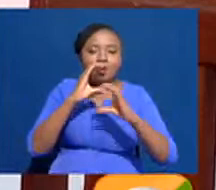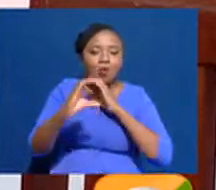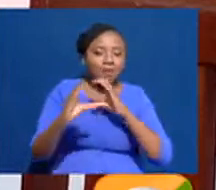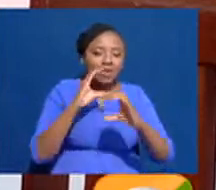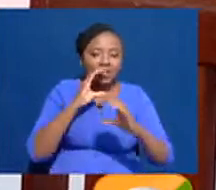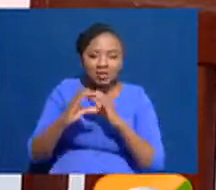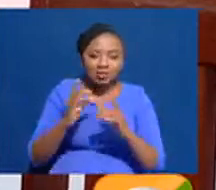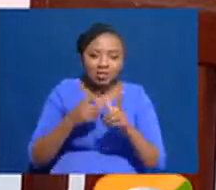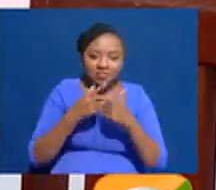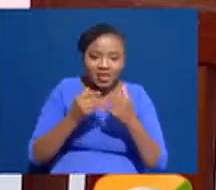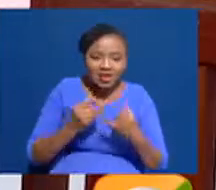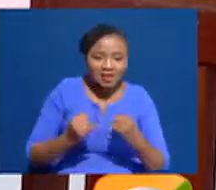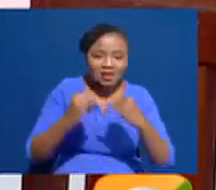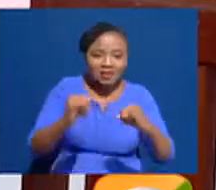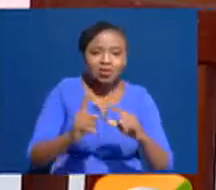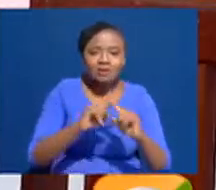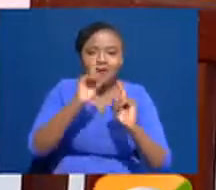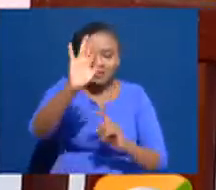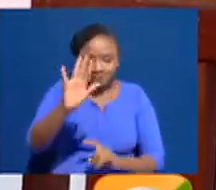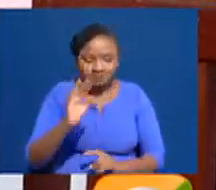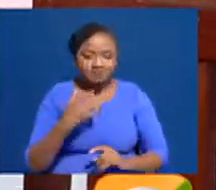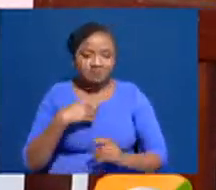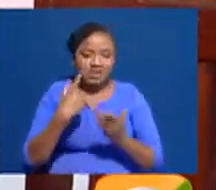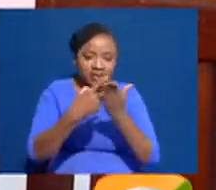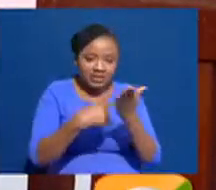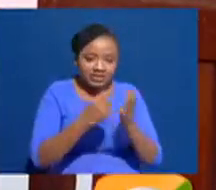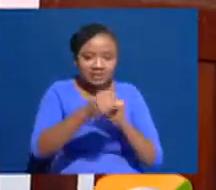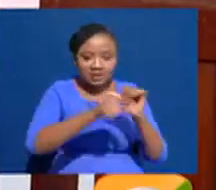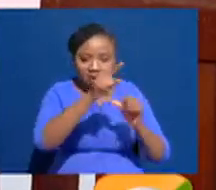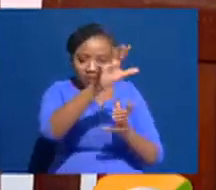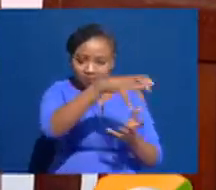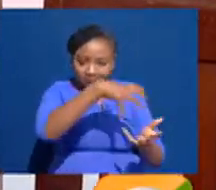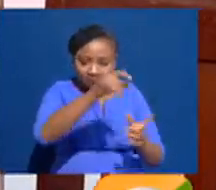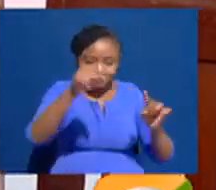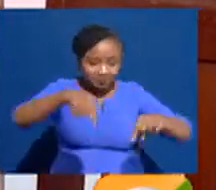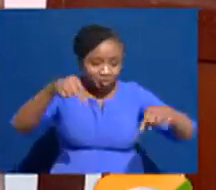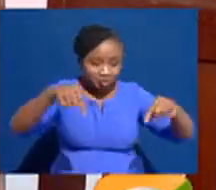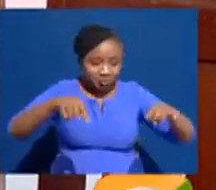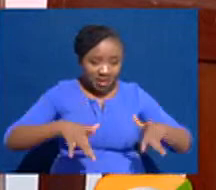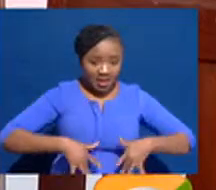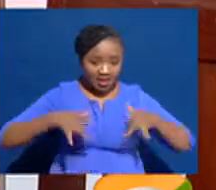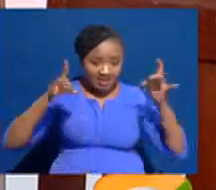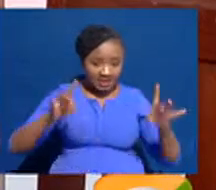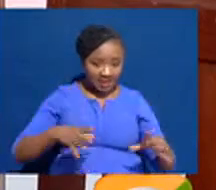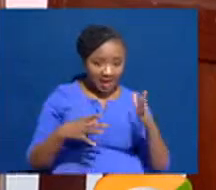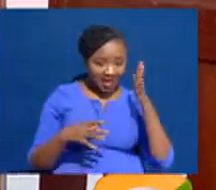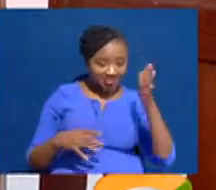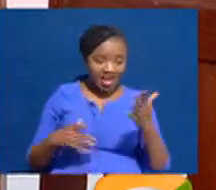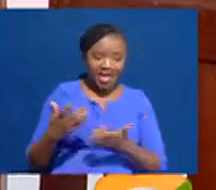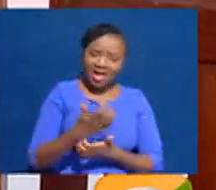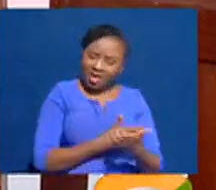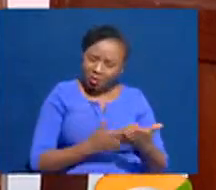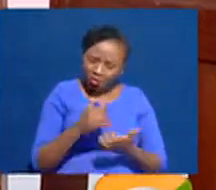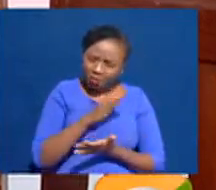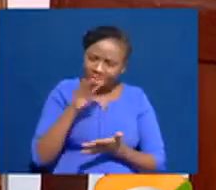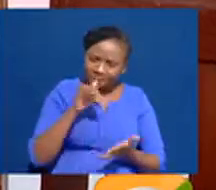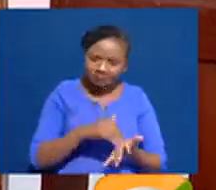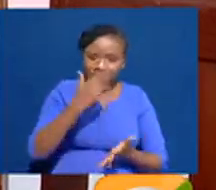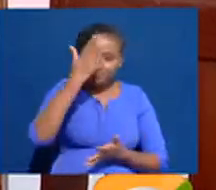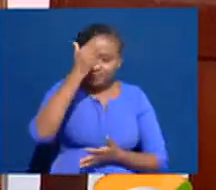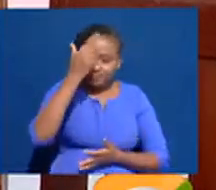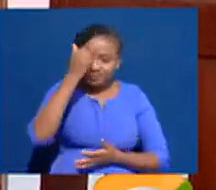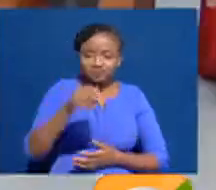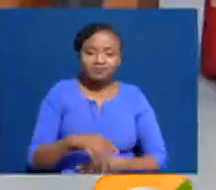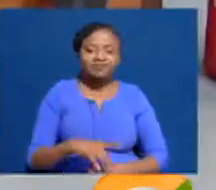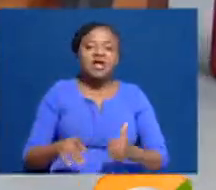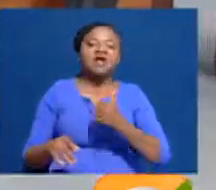implementation. But I was talking about Eastmart. Today, Eastmart in Kitengela the economic hub of Masais. They send goons.